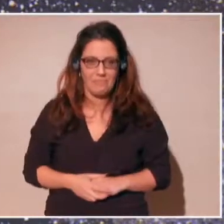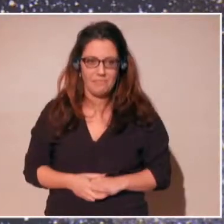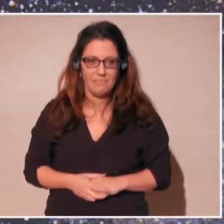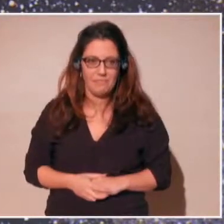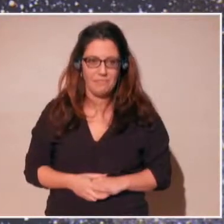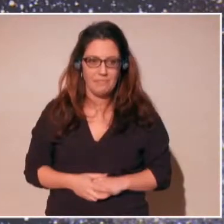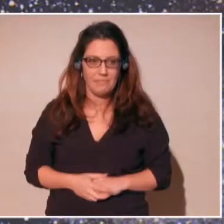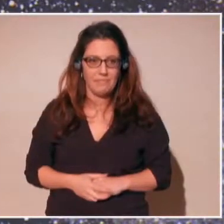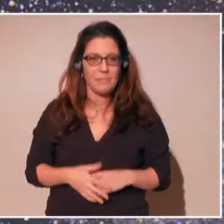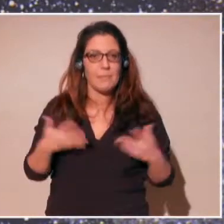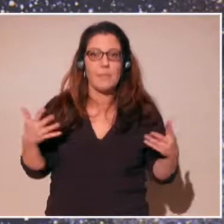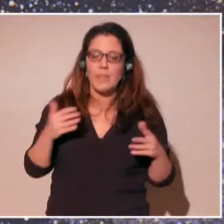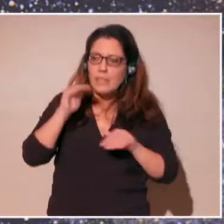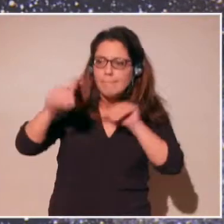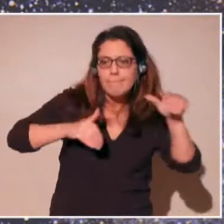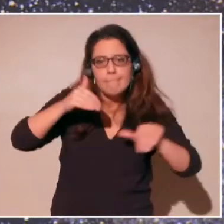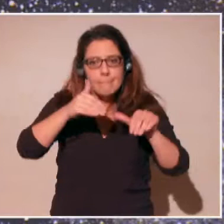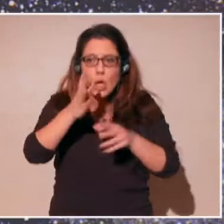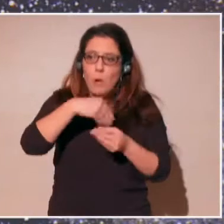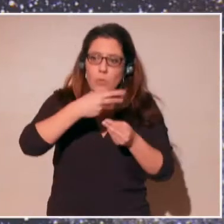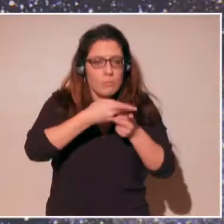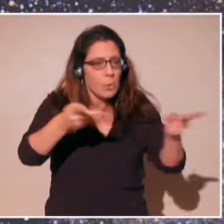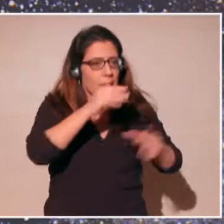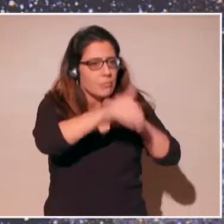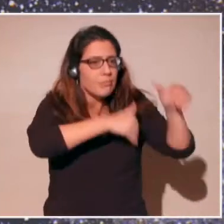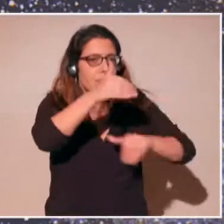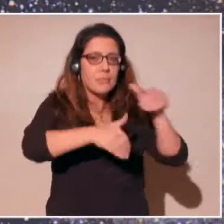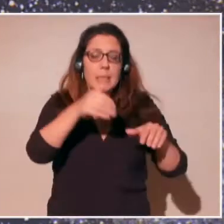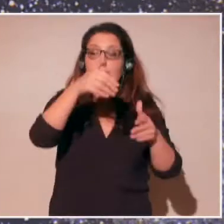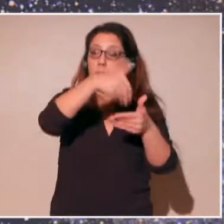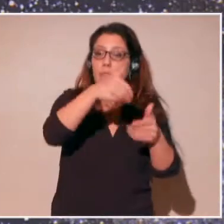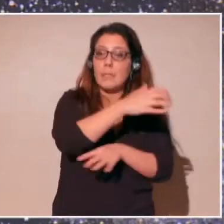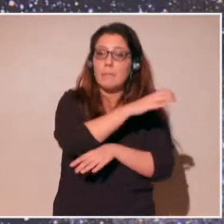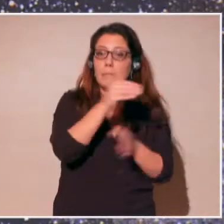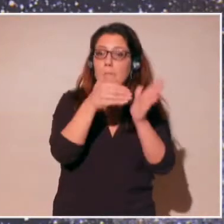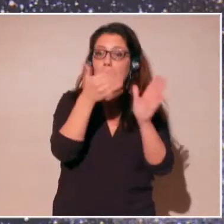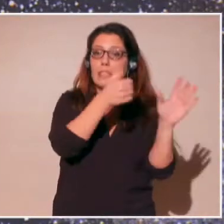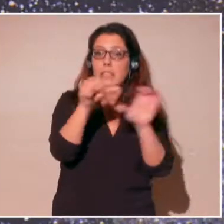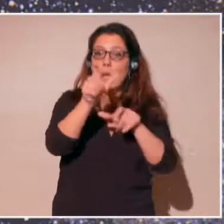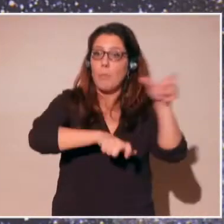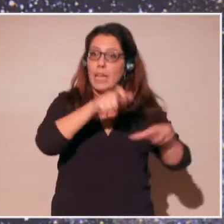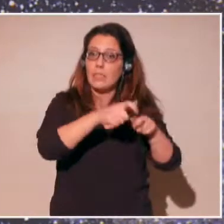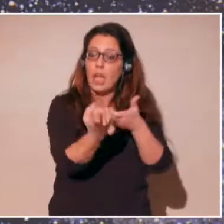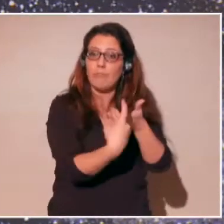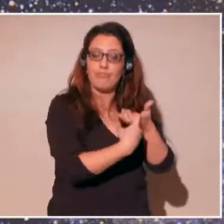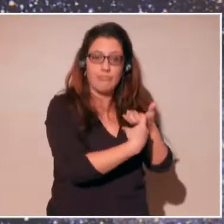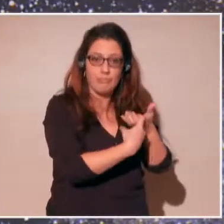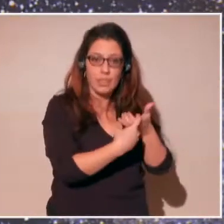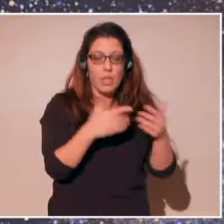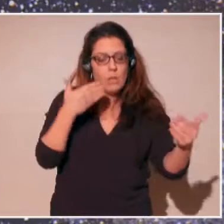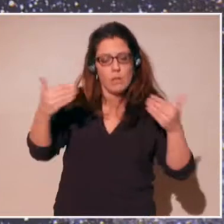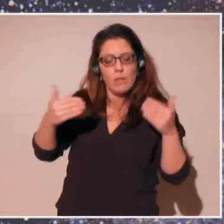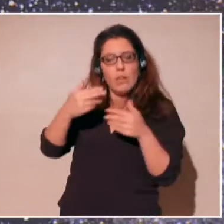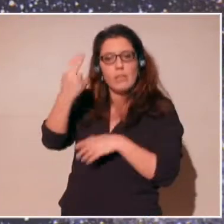AI. A wide public consultation. More than 1,600 people actually